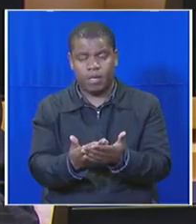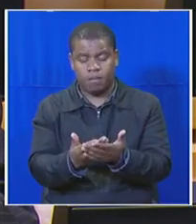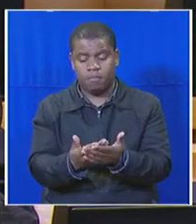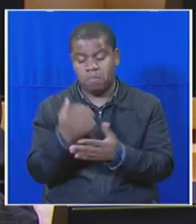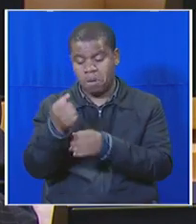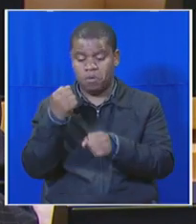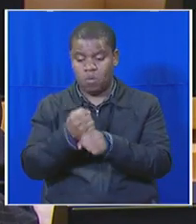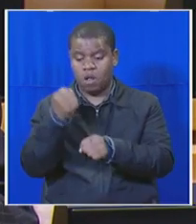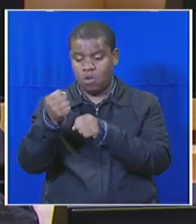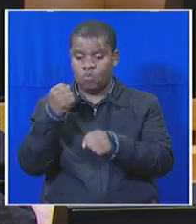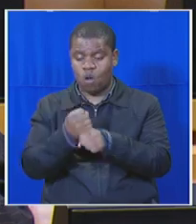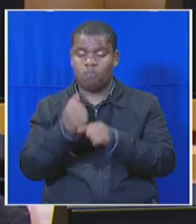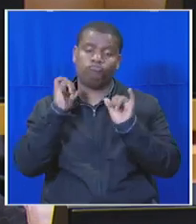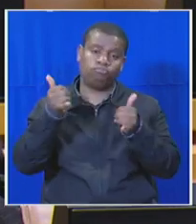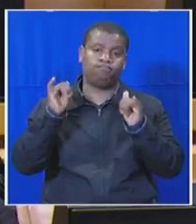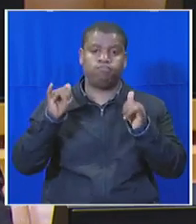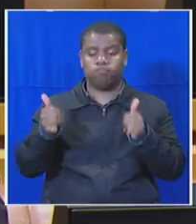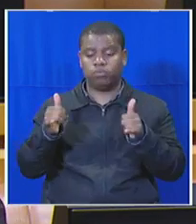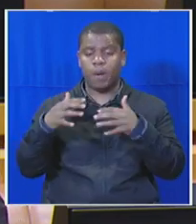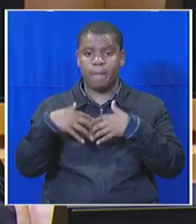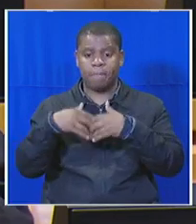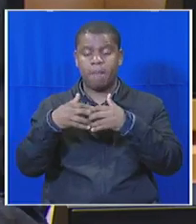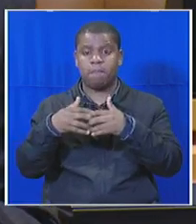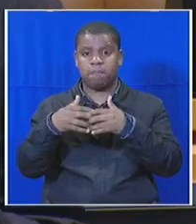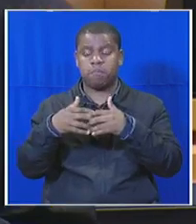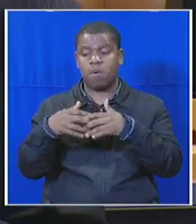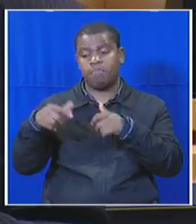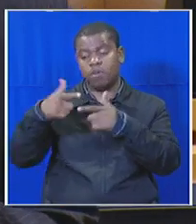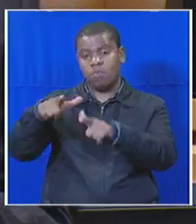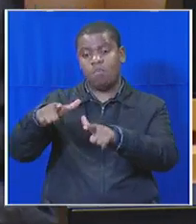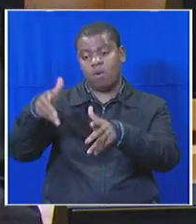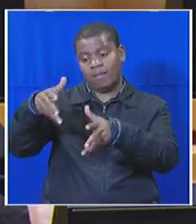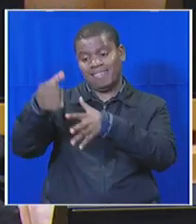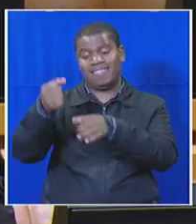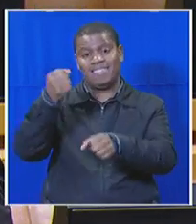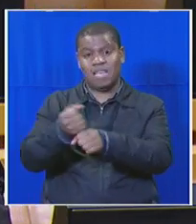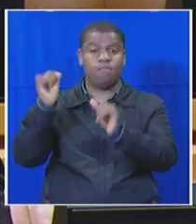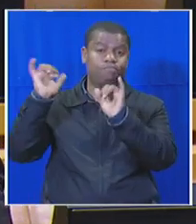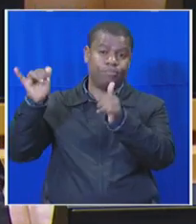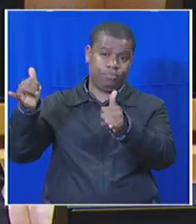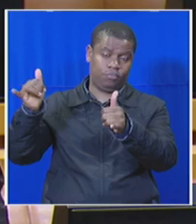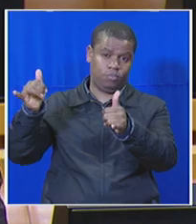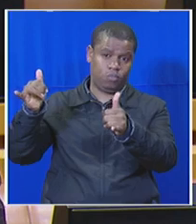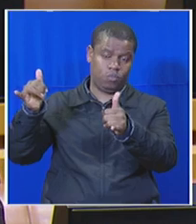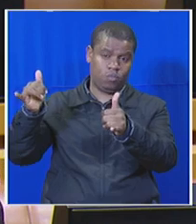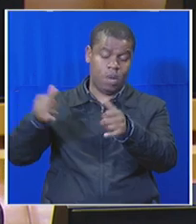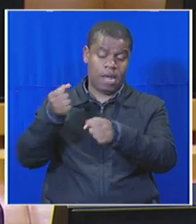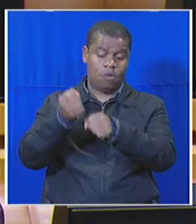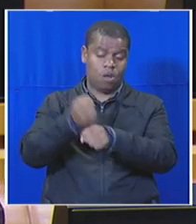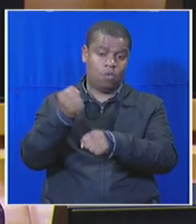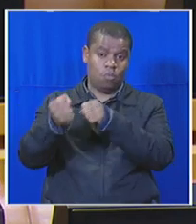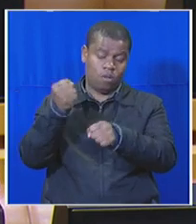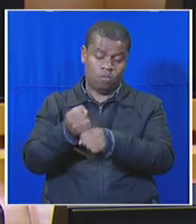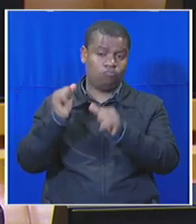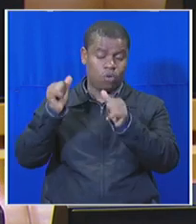in the memory of the late Public Service Minister Collins Chabane in Limpopo recently. Notes that the main event will be held